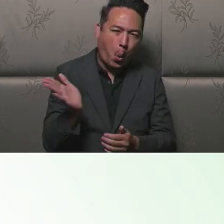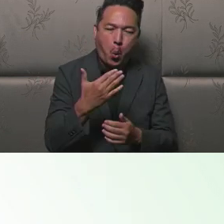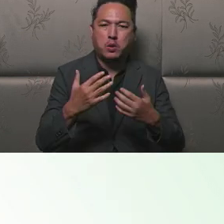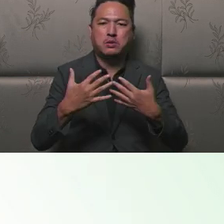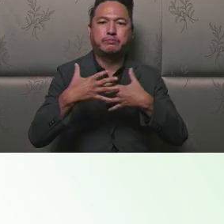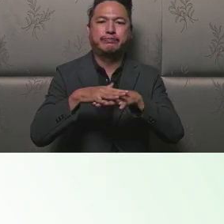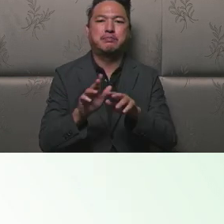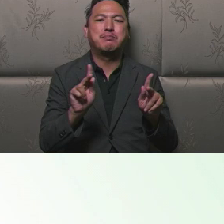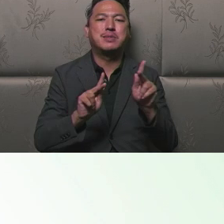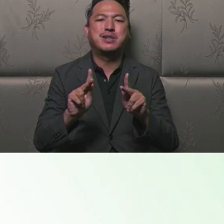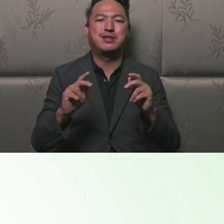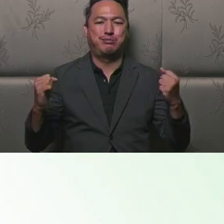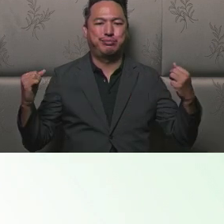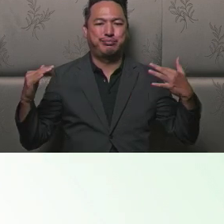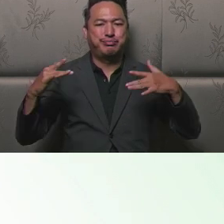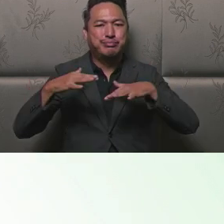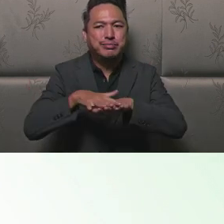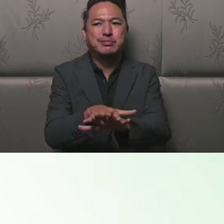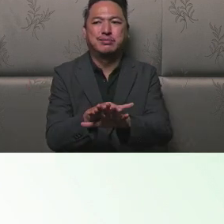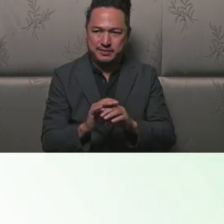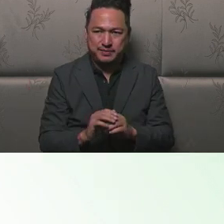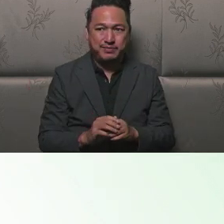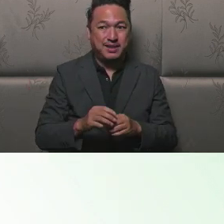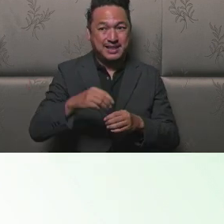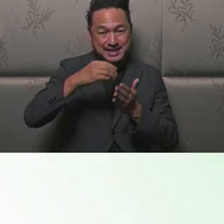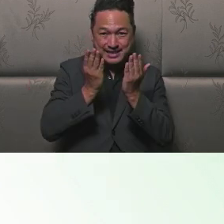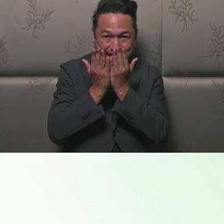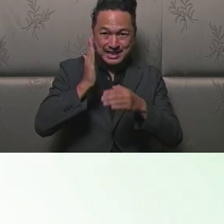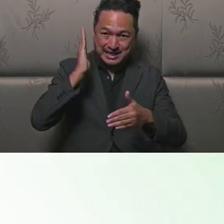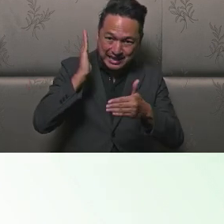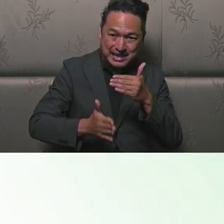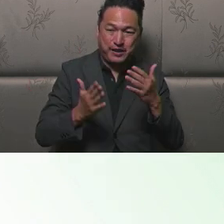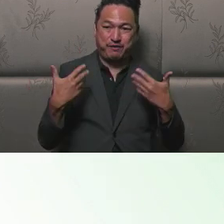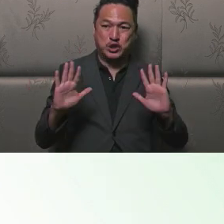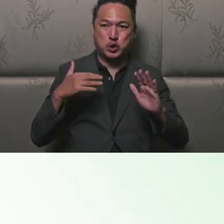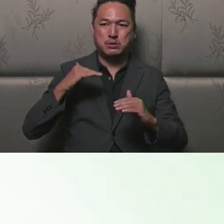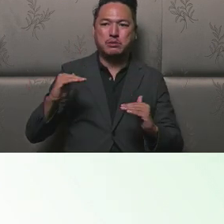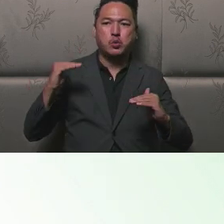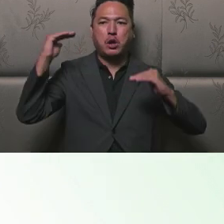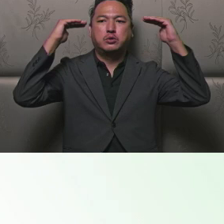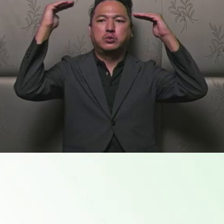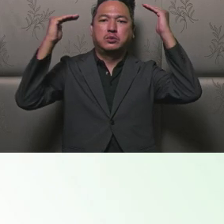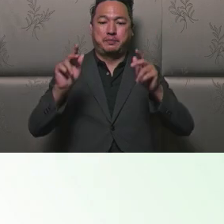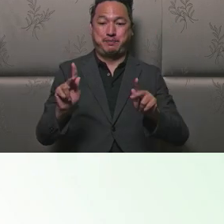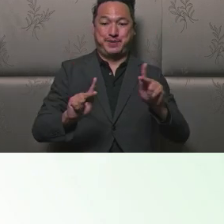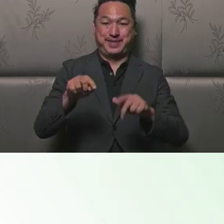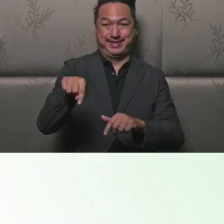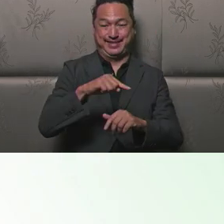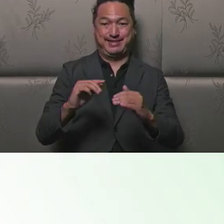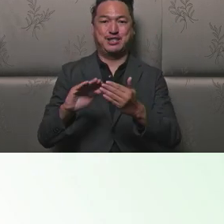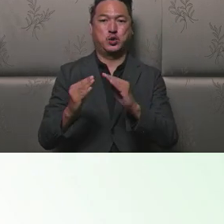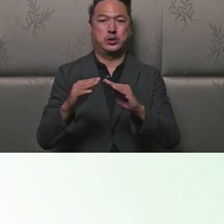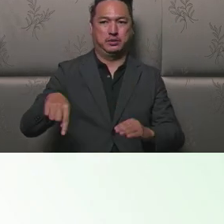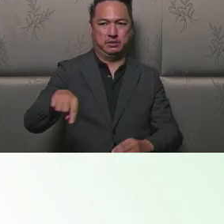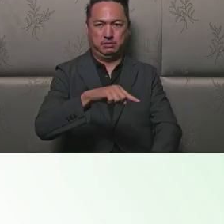to support us with the support of the higher agencies such as the Department of